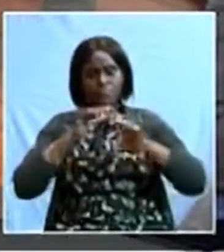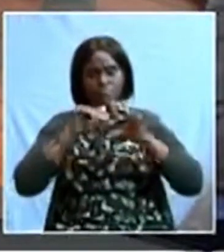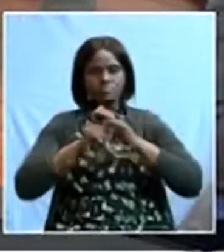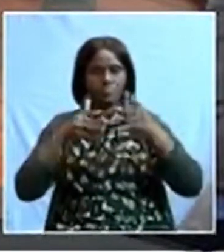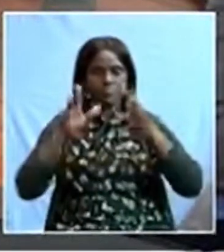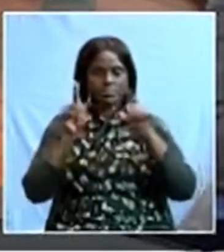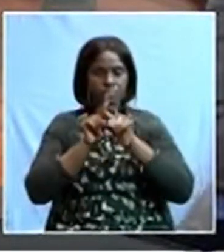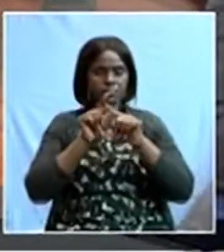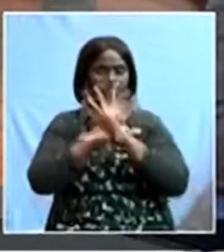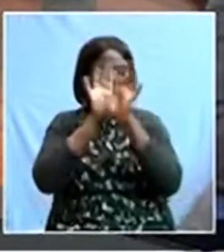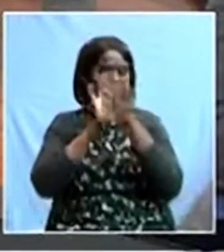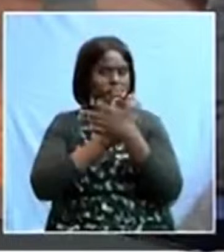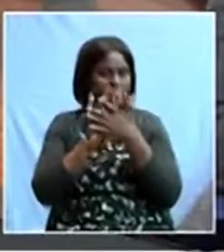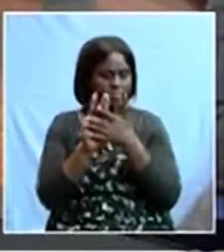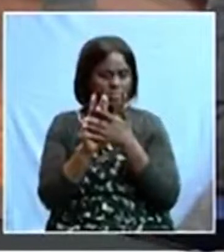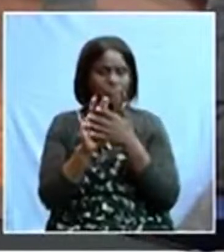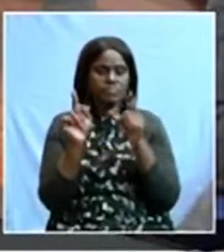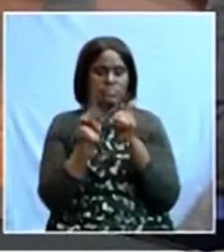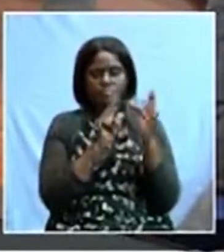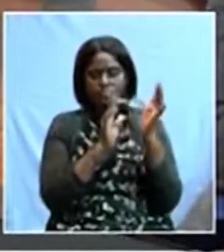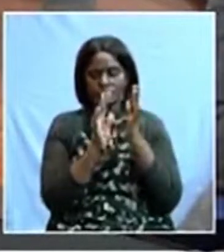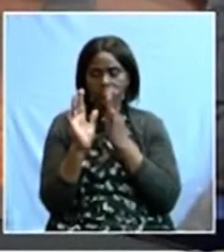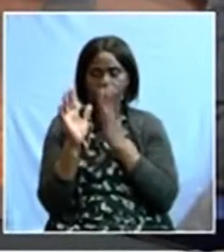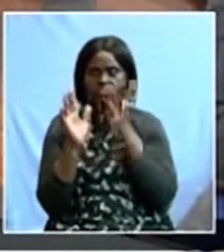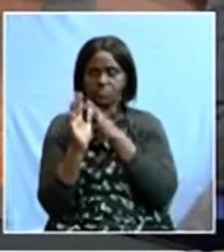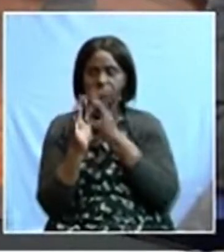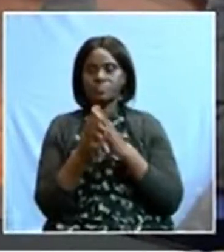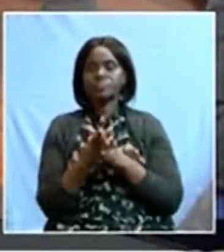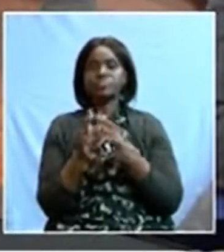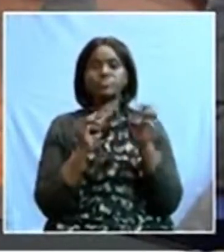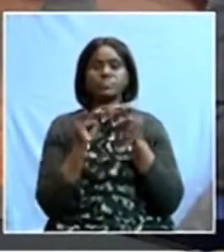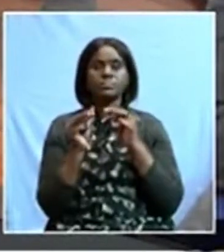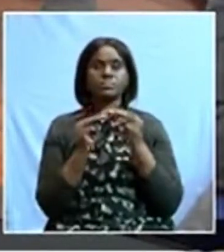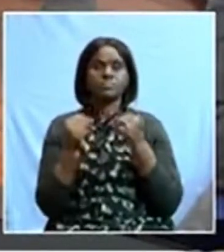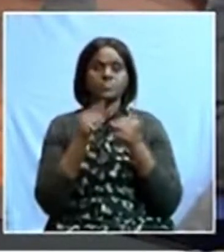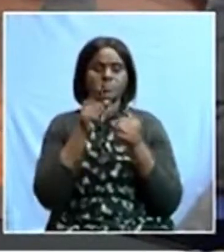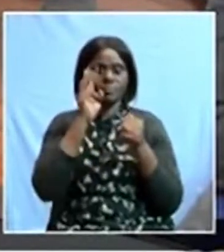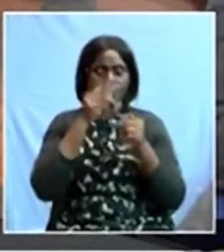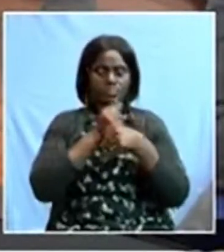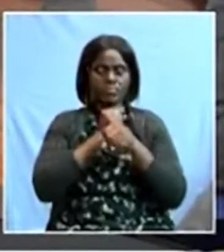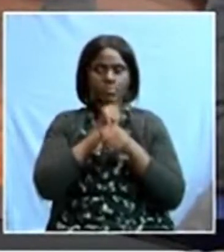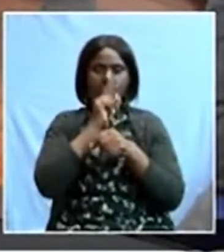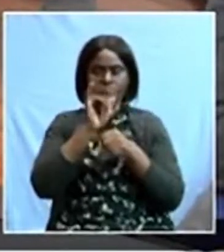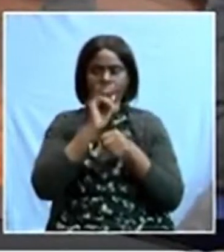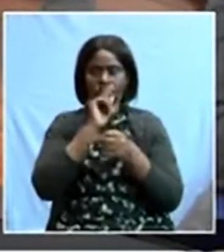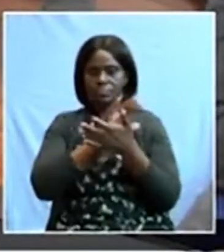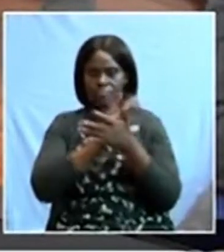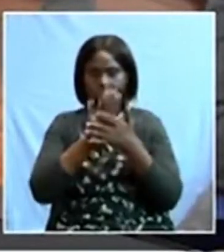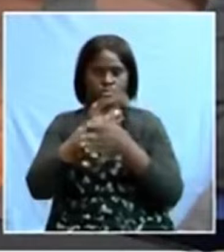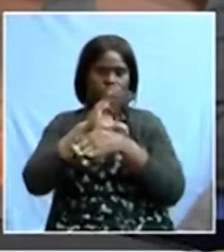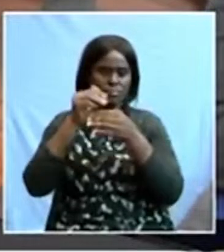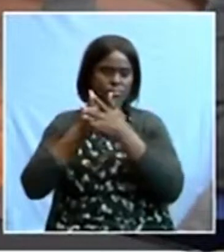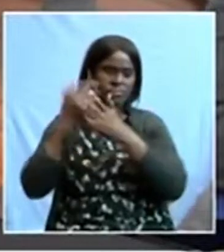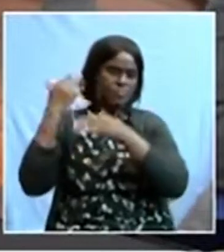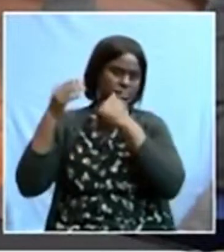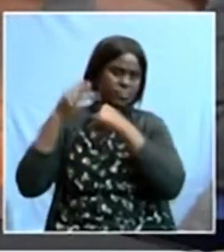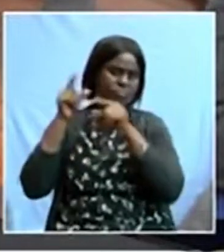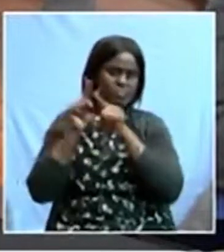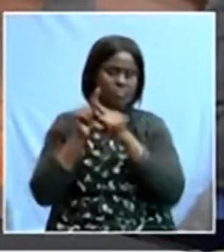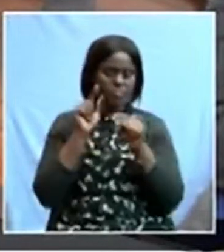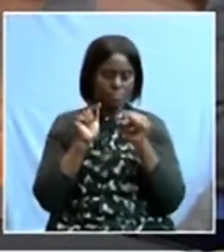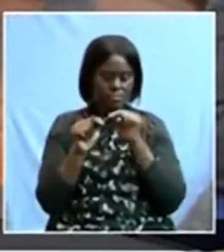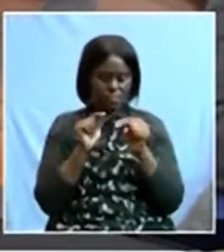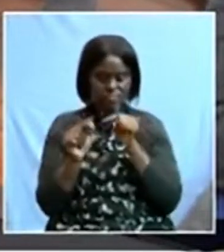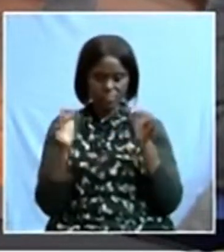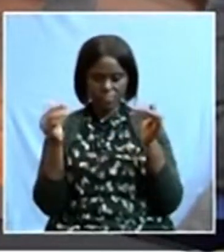allowance was cleared. Remedial measures: management will ensure to clear the outstanding obligations as soon